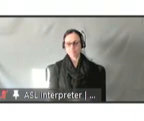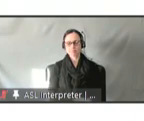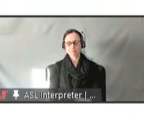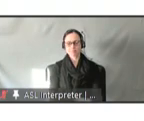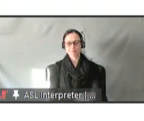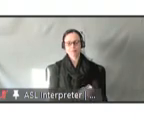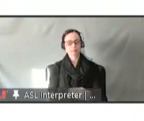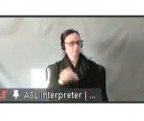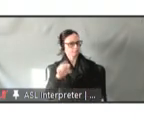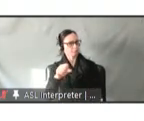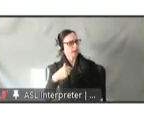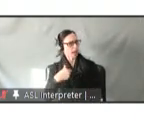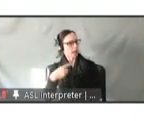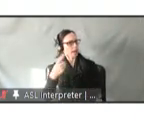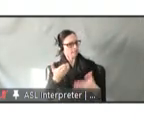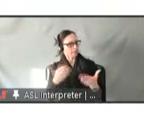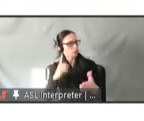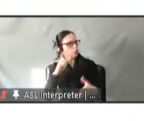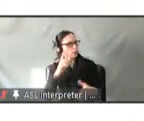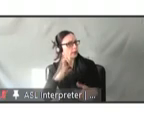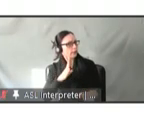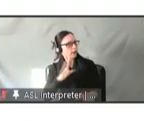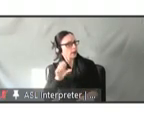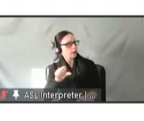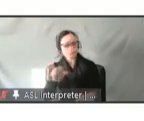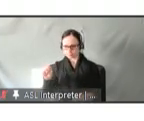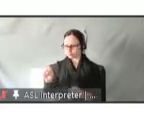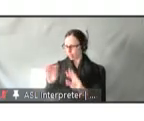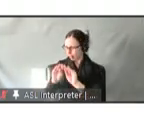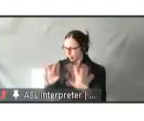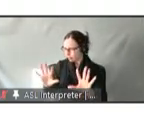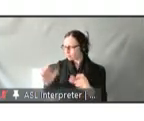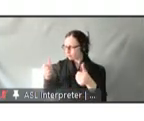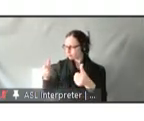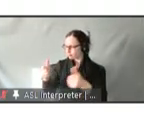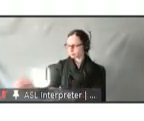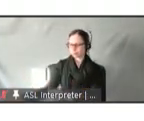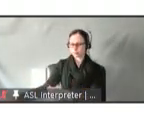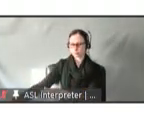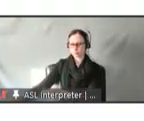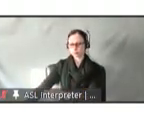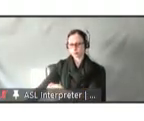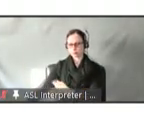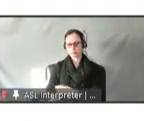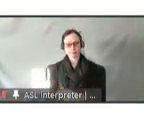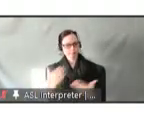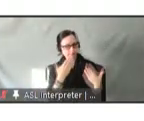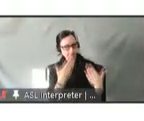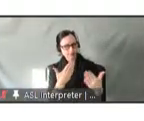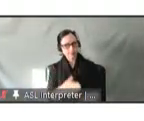Yes, I am. Can you hear me okay? Yes, Teresa, you're loud and clear. Please proceed. Thank you.